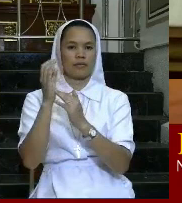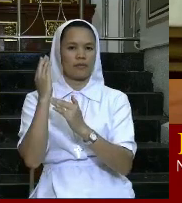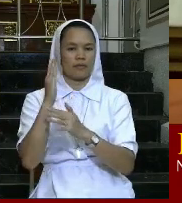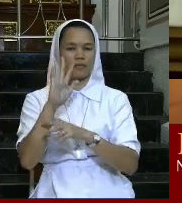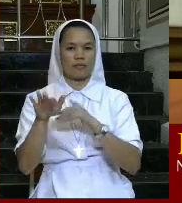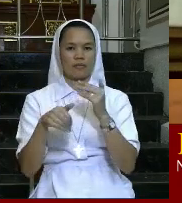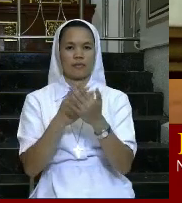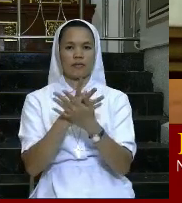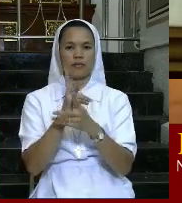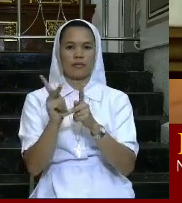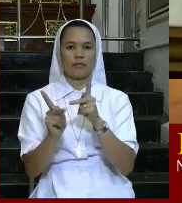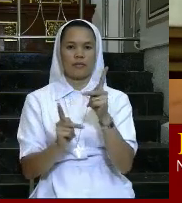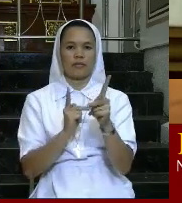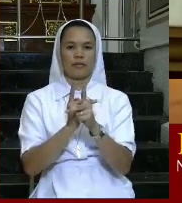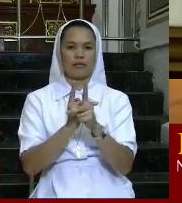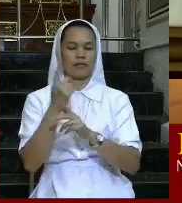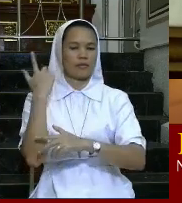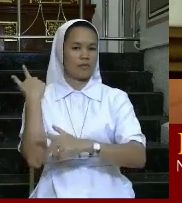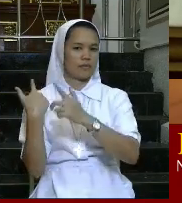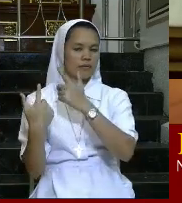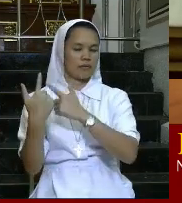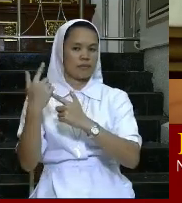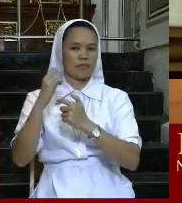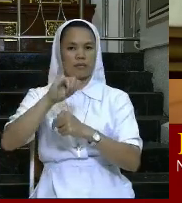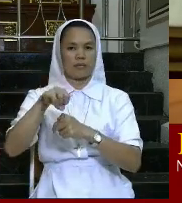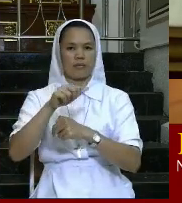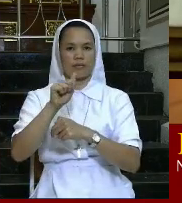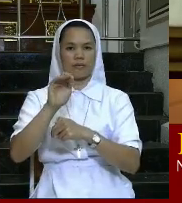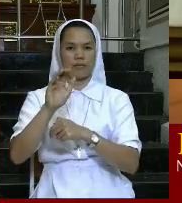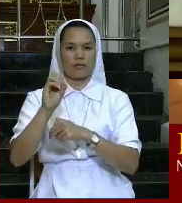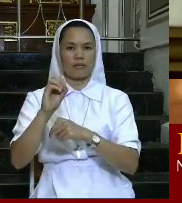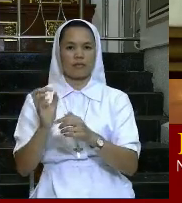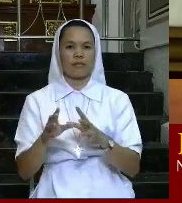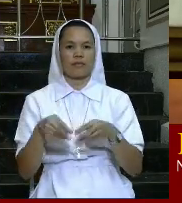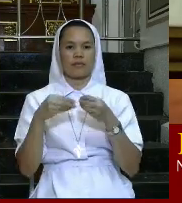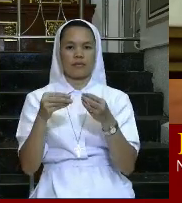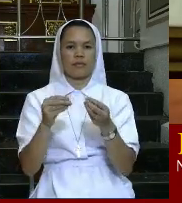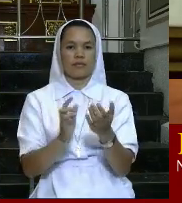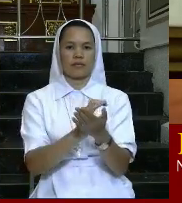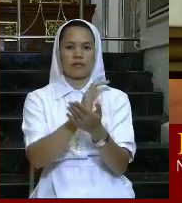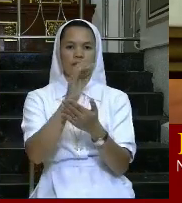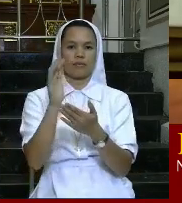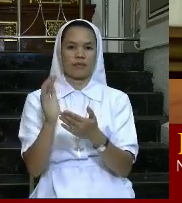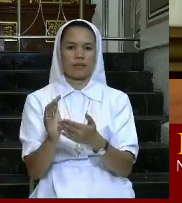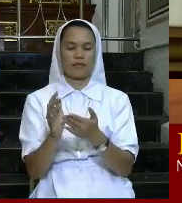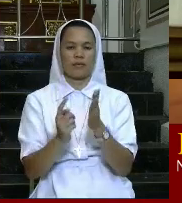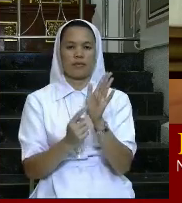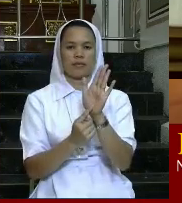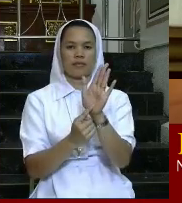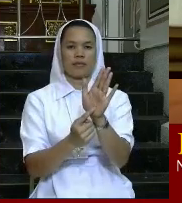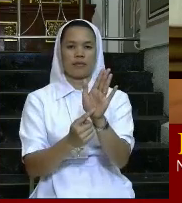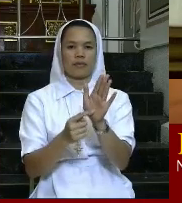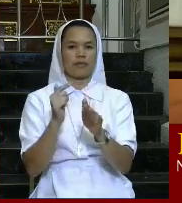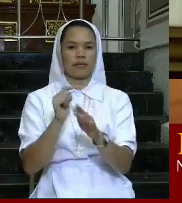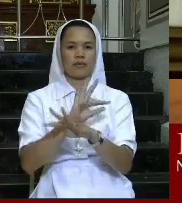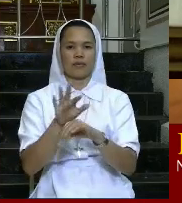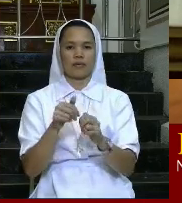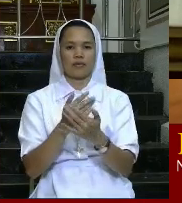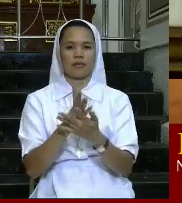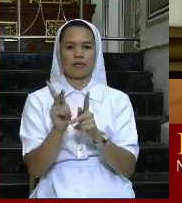you descendants of Jacob, give glory to him, revere him, all